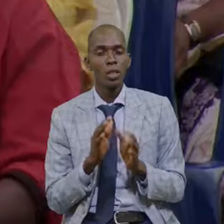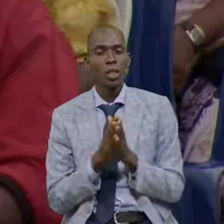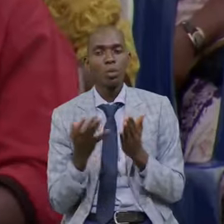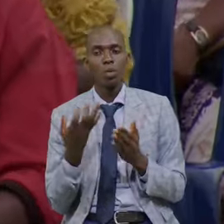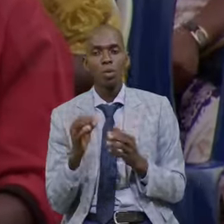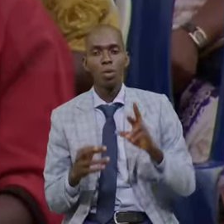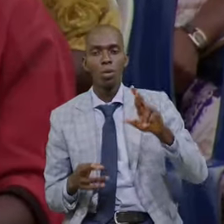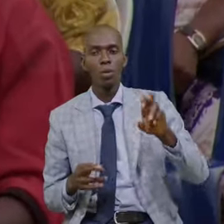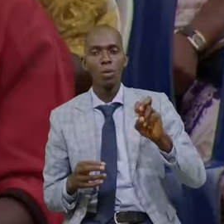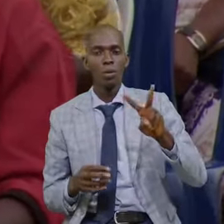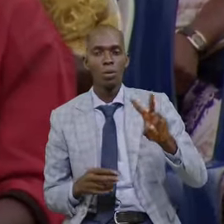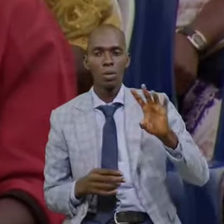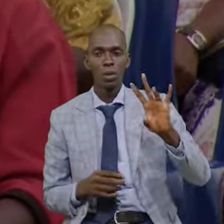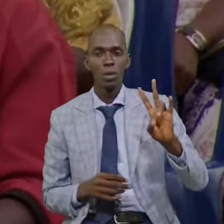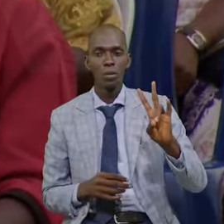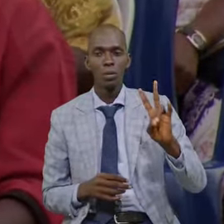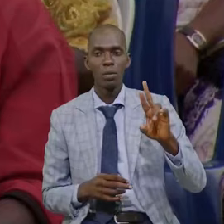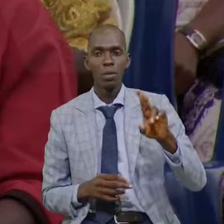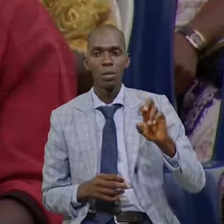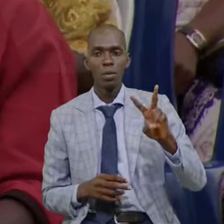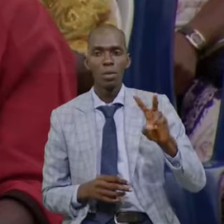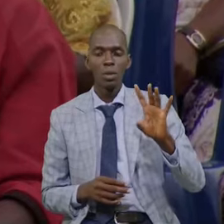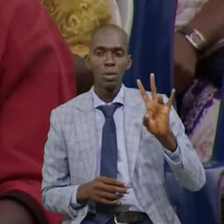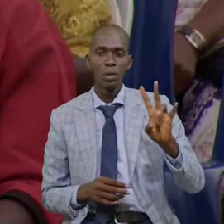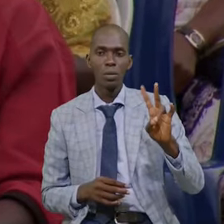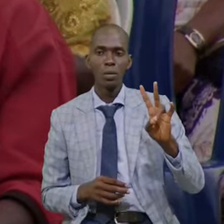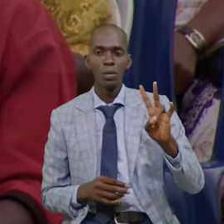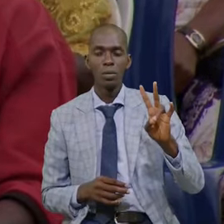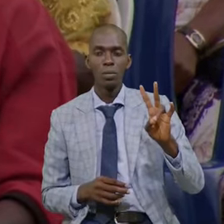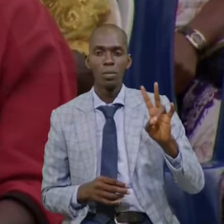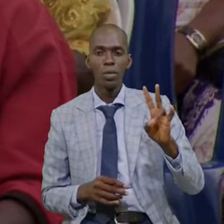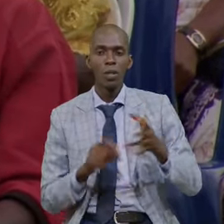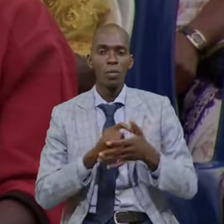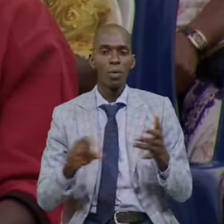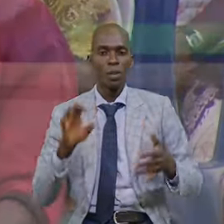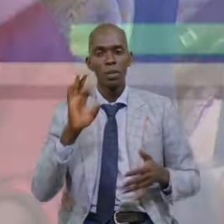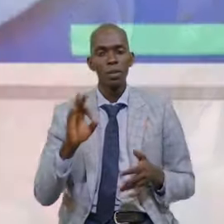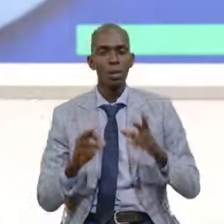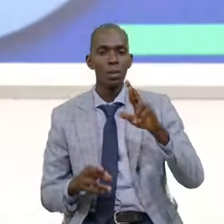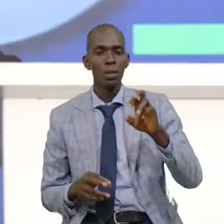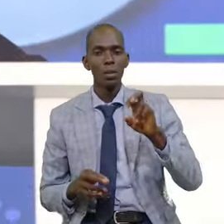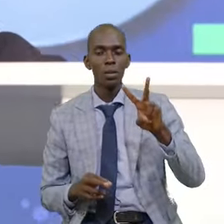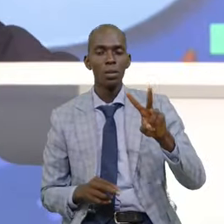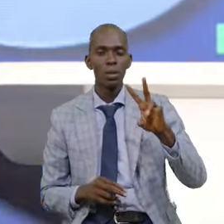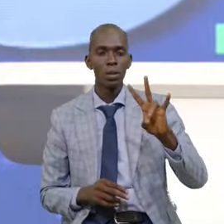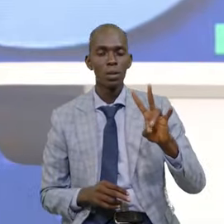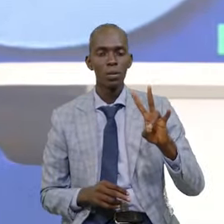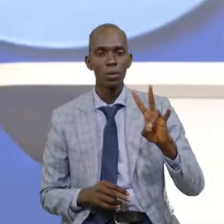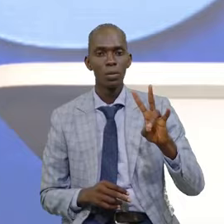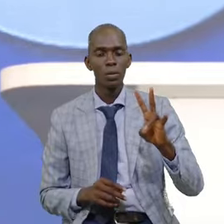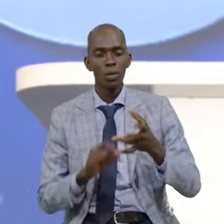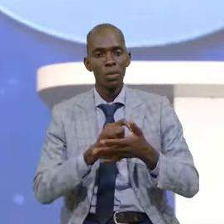chapter 7, I'm reading from verse 9. Revelation chapter 7,